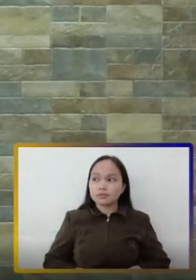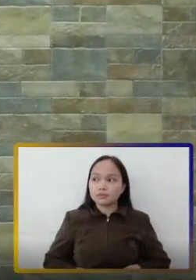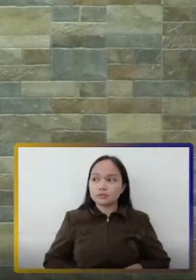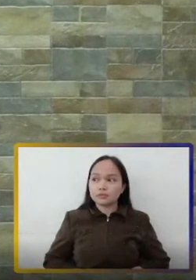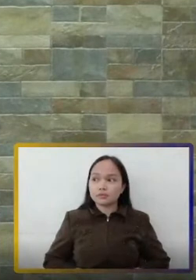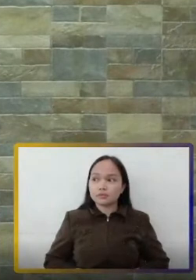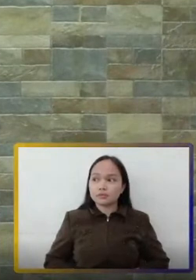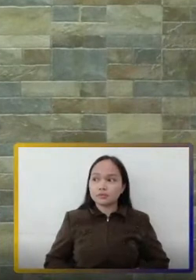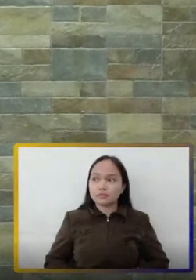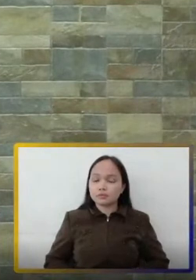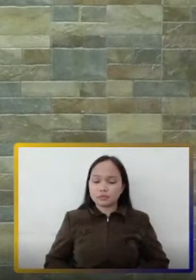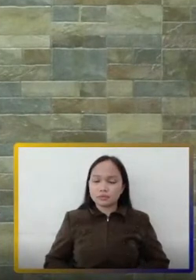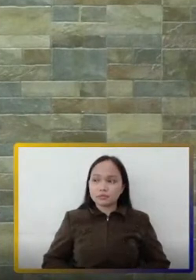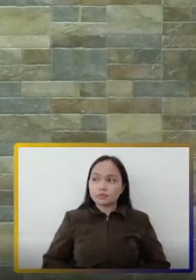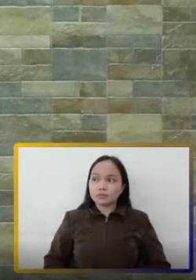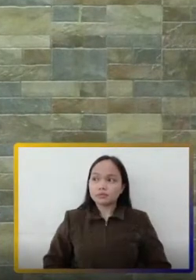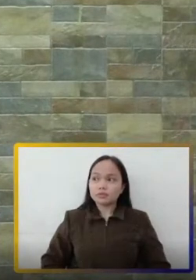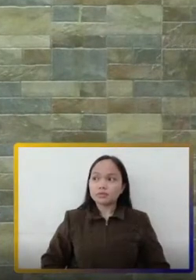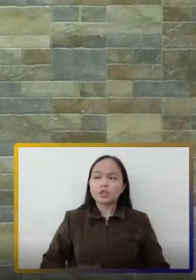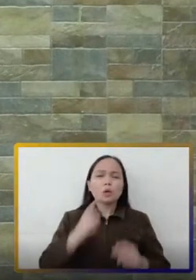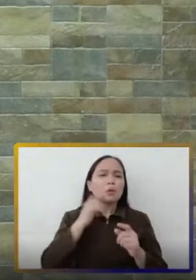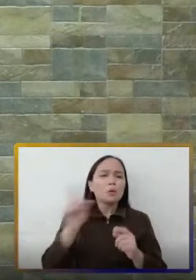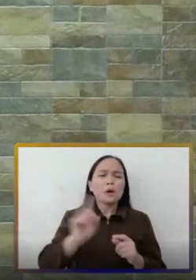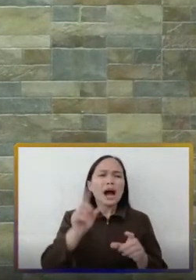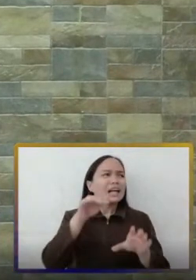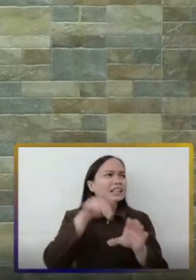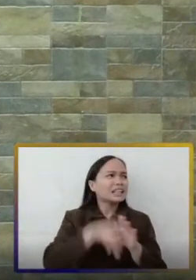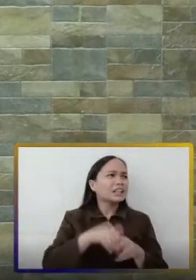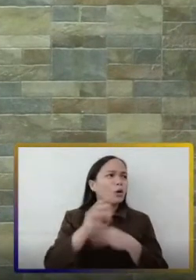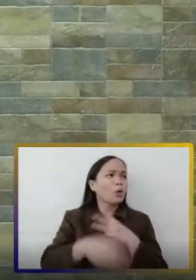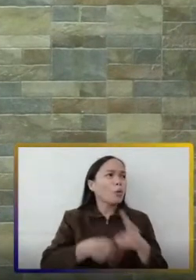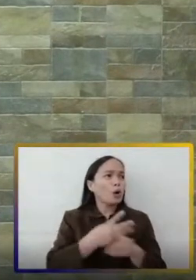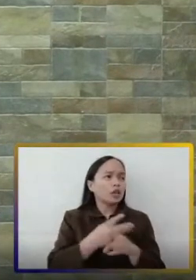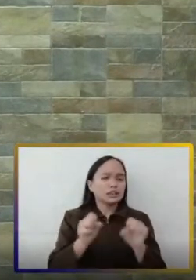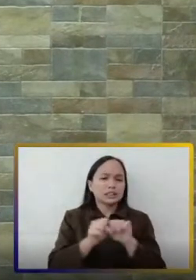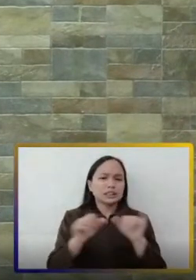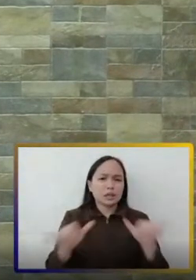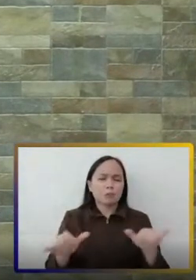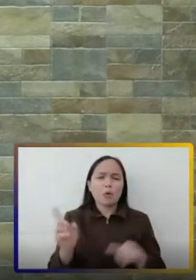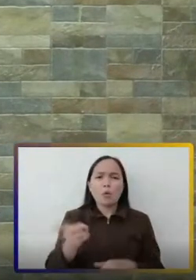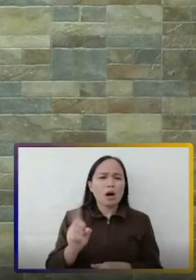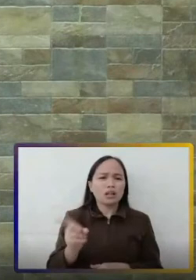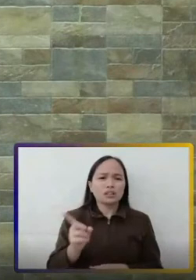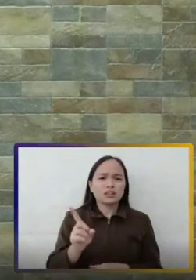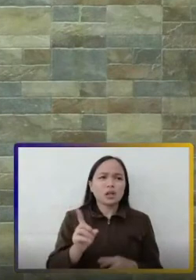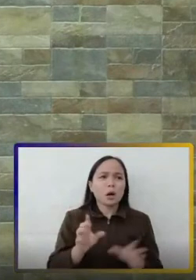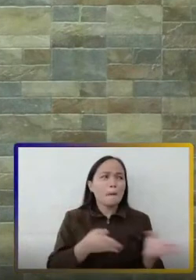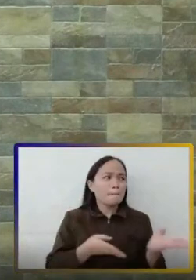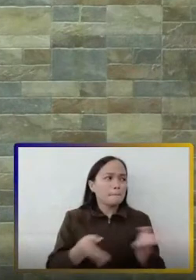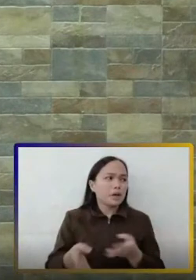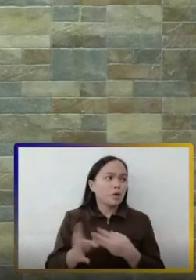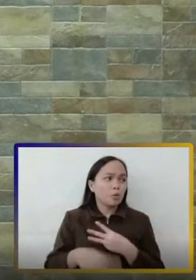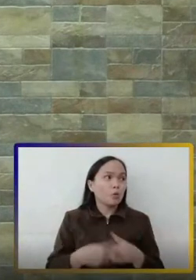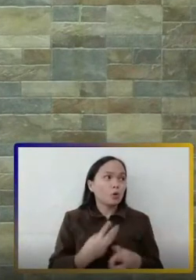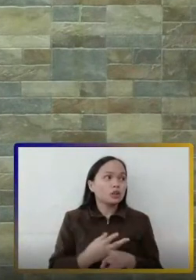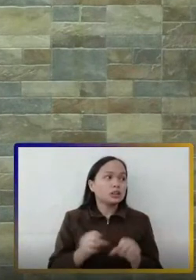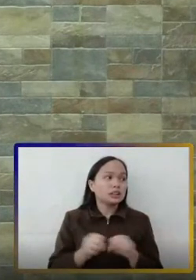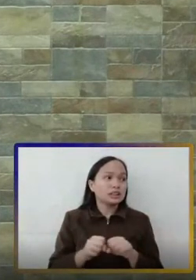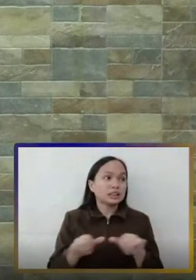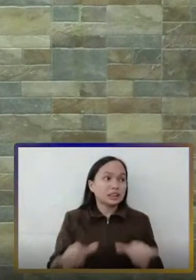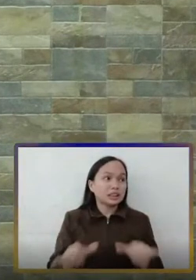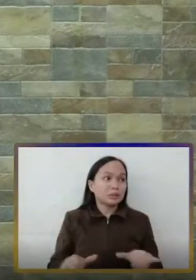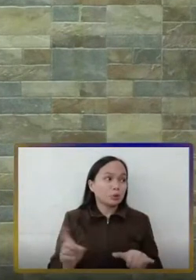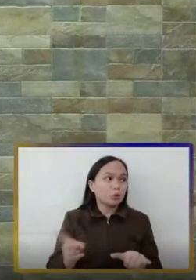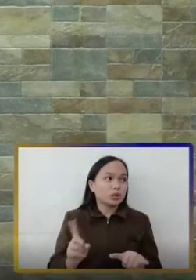Alright, ano ang nandoon? Ano ang napapaloob doon? Ano ang dinadala ng world system? Ano ang dinadala ng bagay na yon